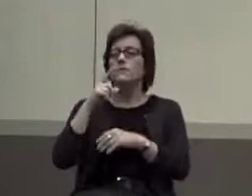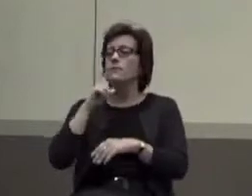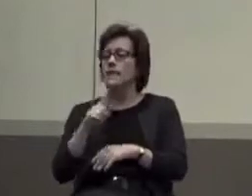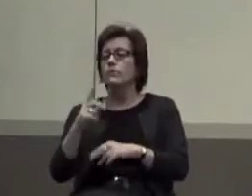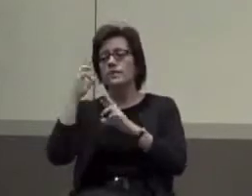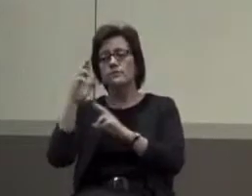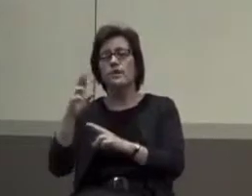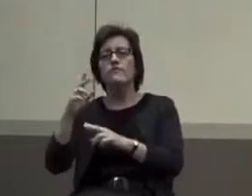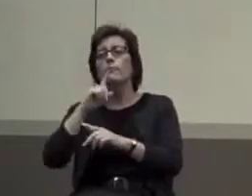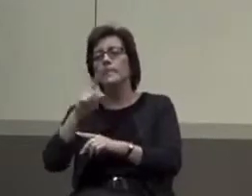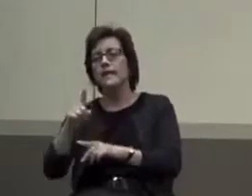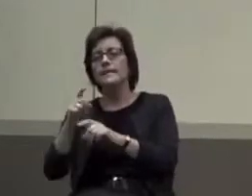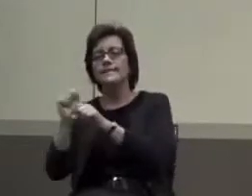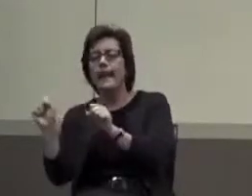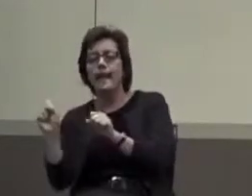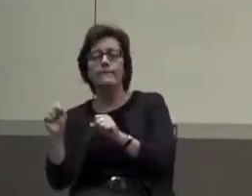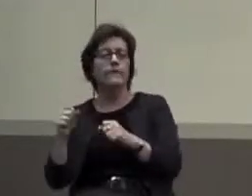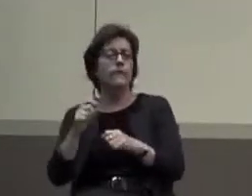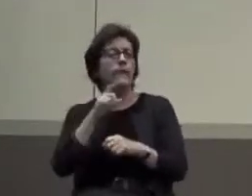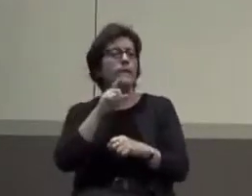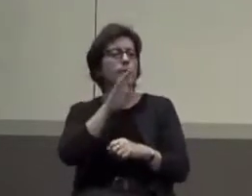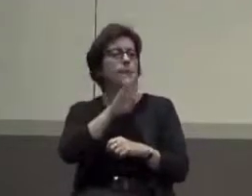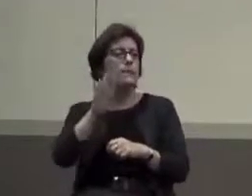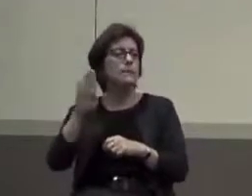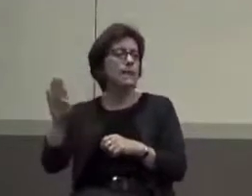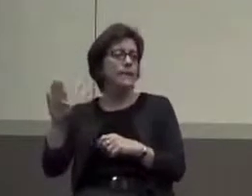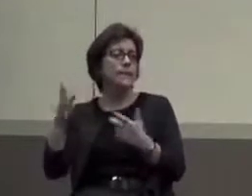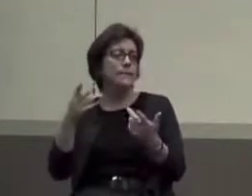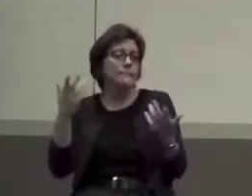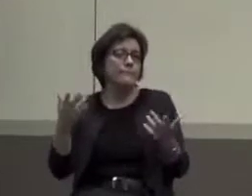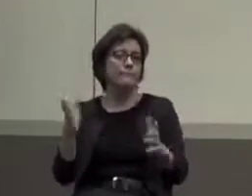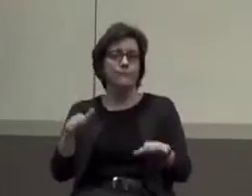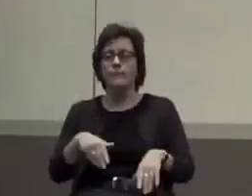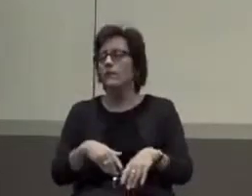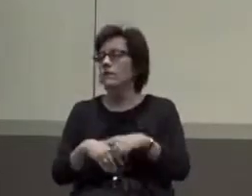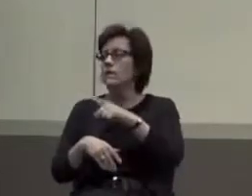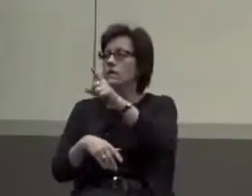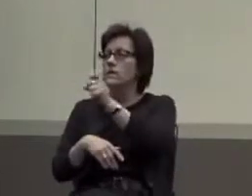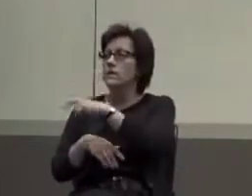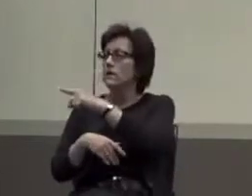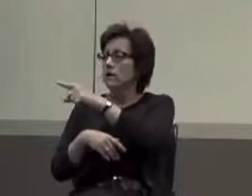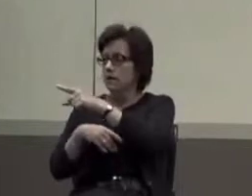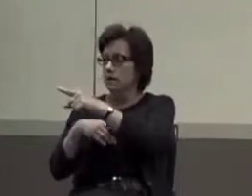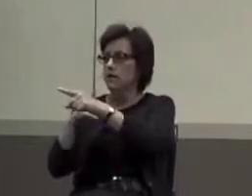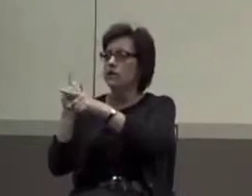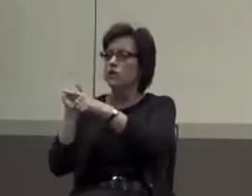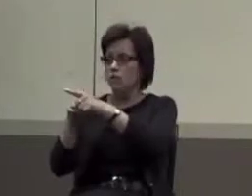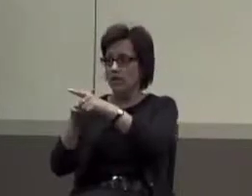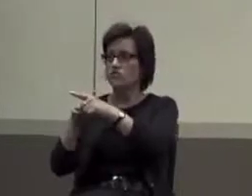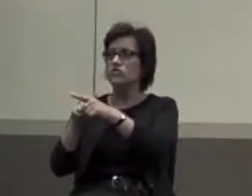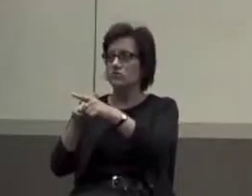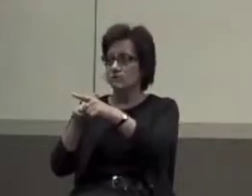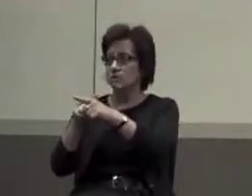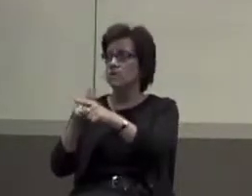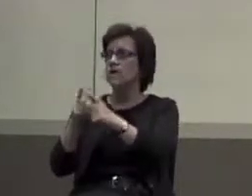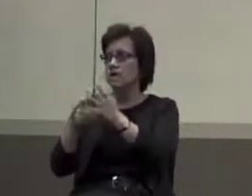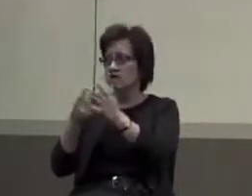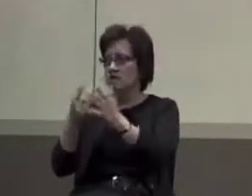it. Wow. Okay, and I have a question, and there might be a second question, depending on how you answer